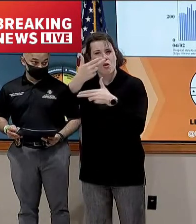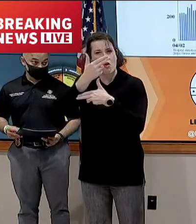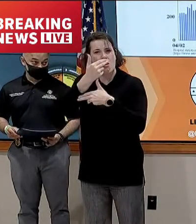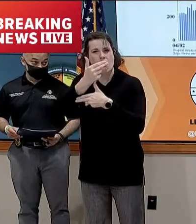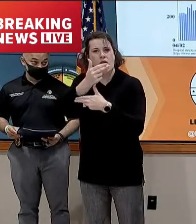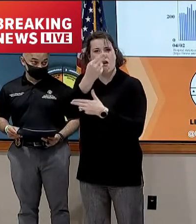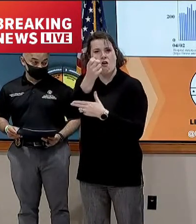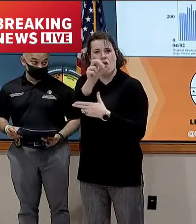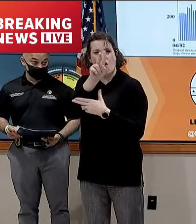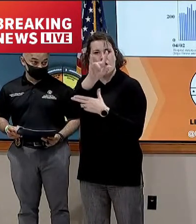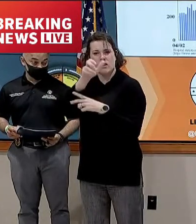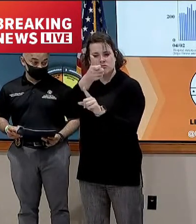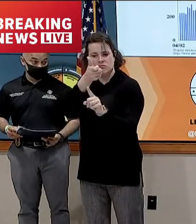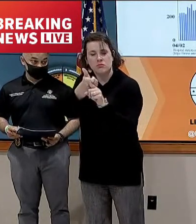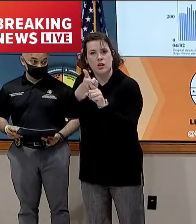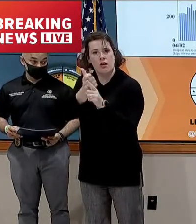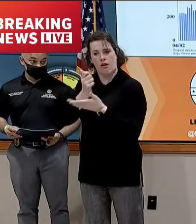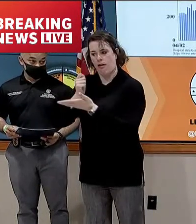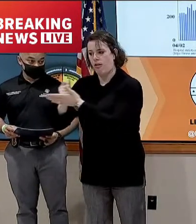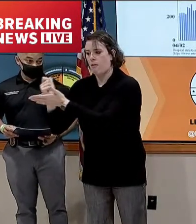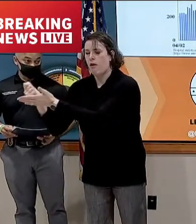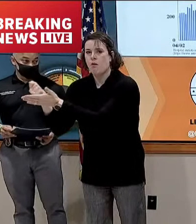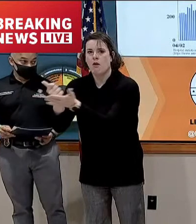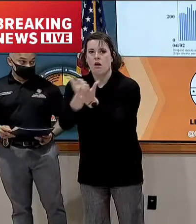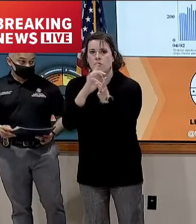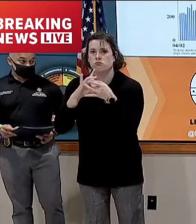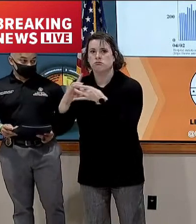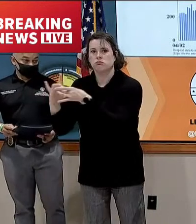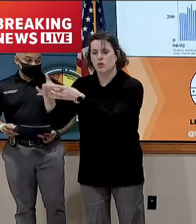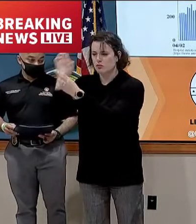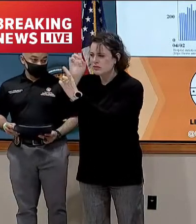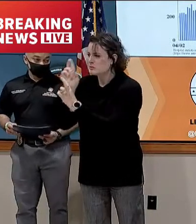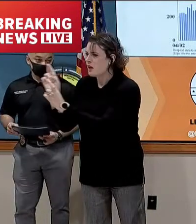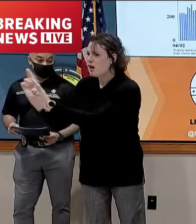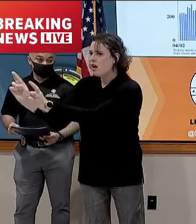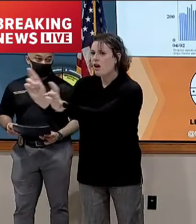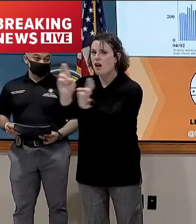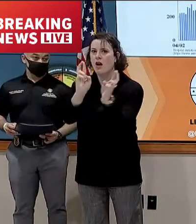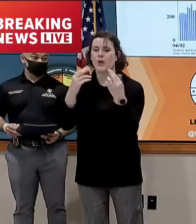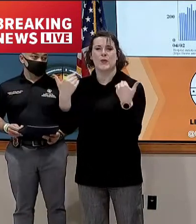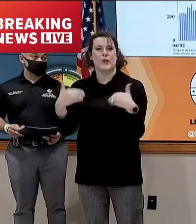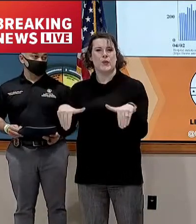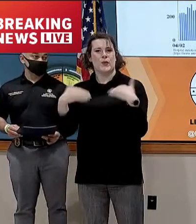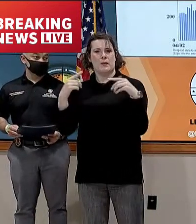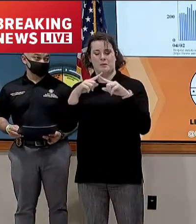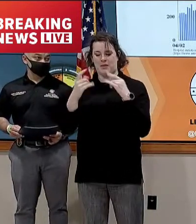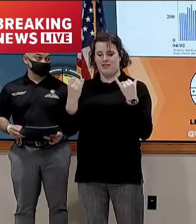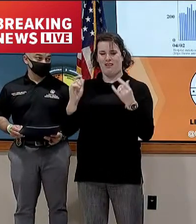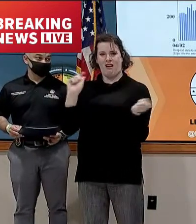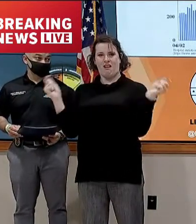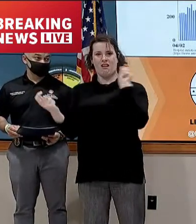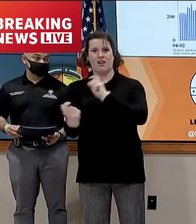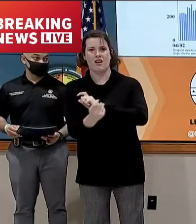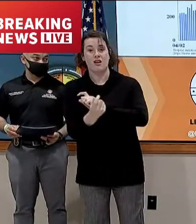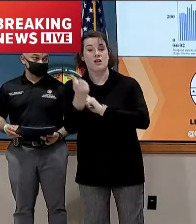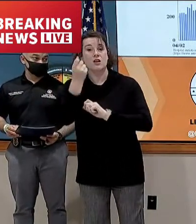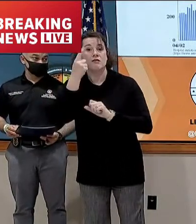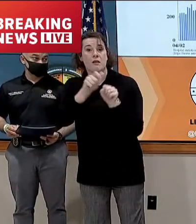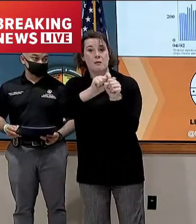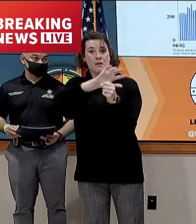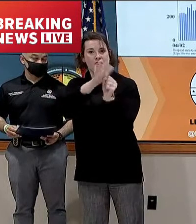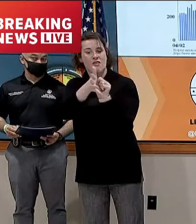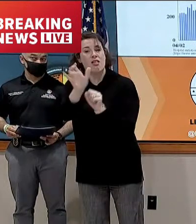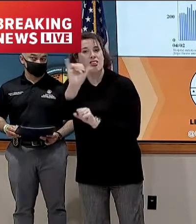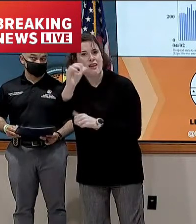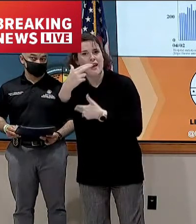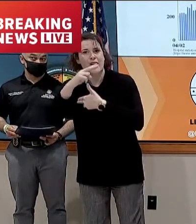The respect for the lives of others was overwhelming. This pandemic is like an invisible